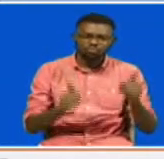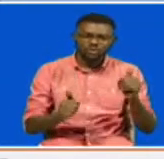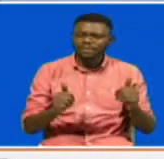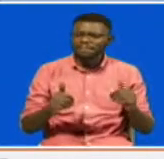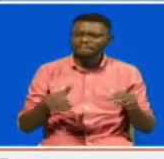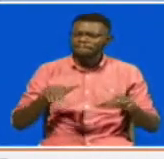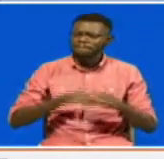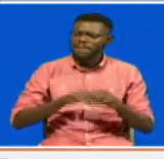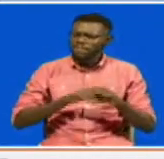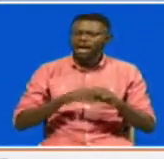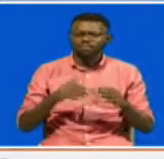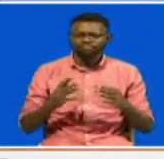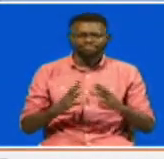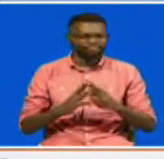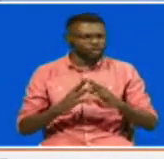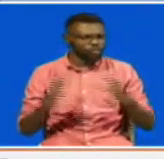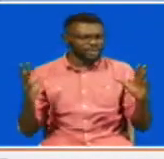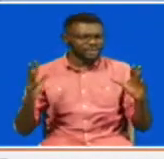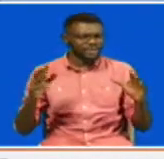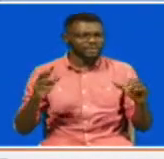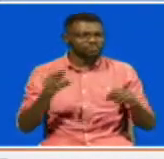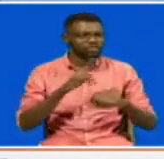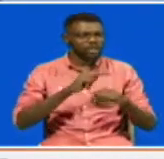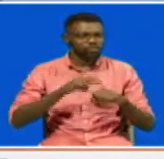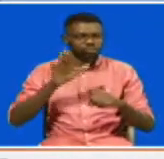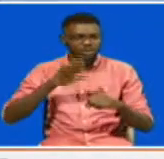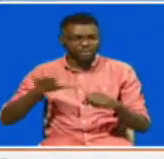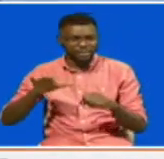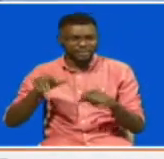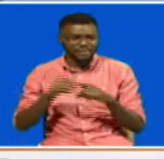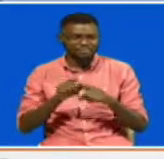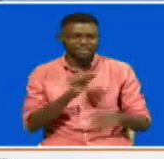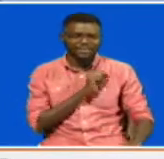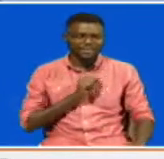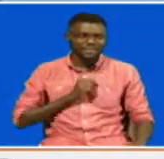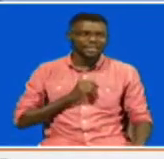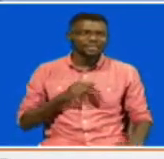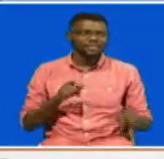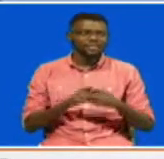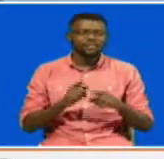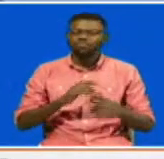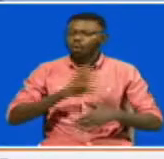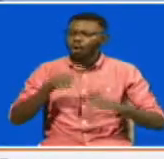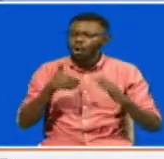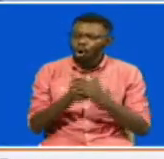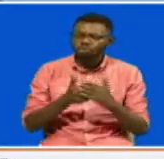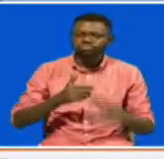majority, both in the National Assembly and in the Senate and across all our county